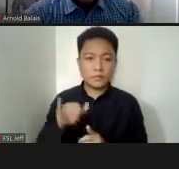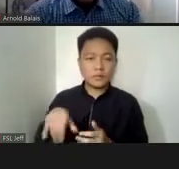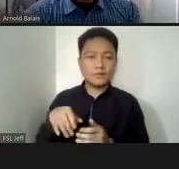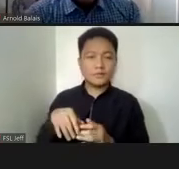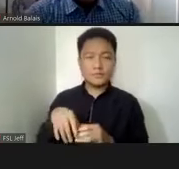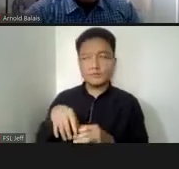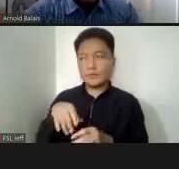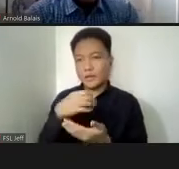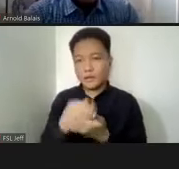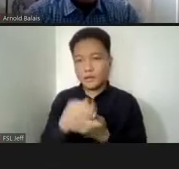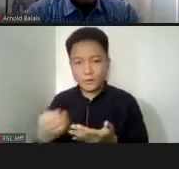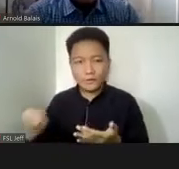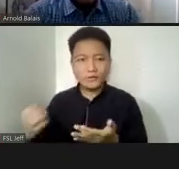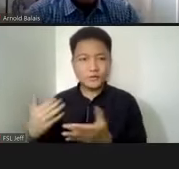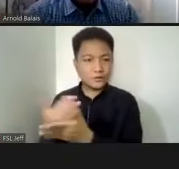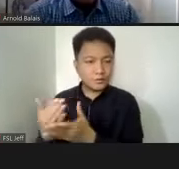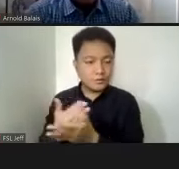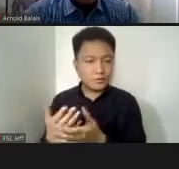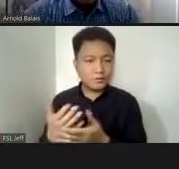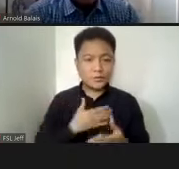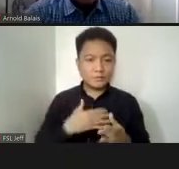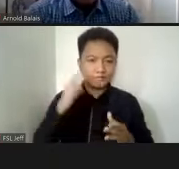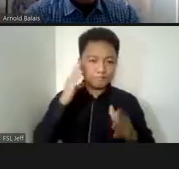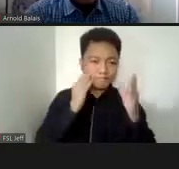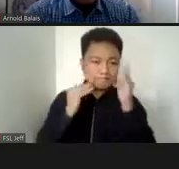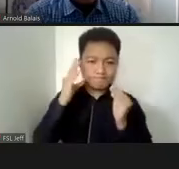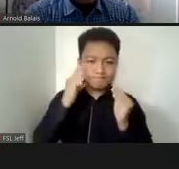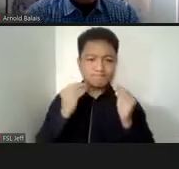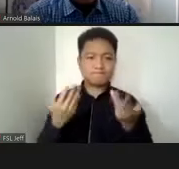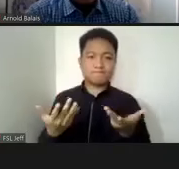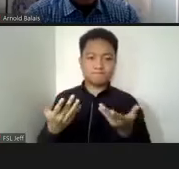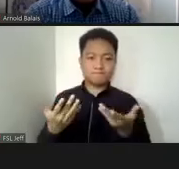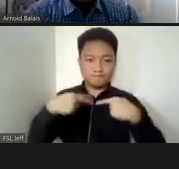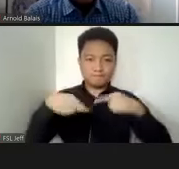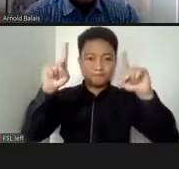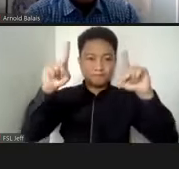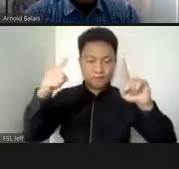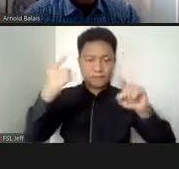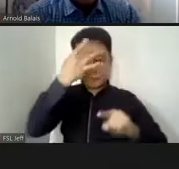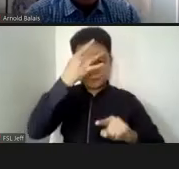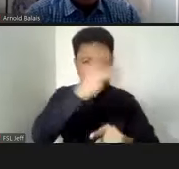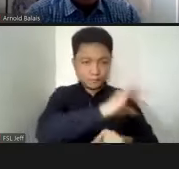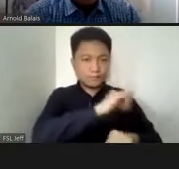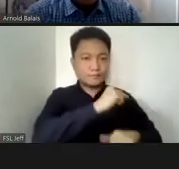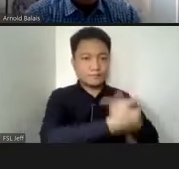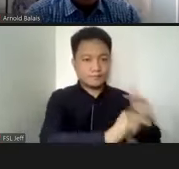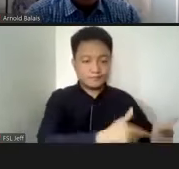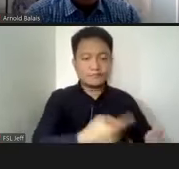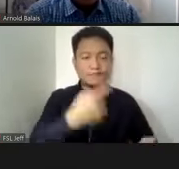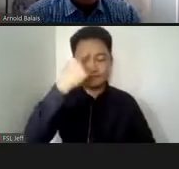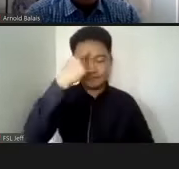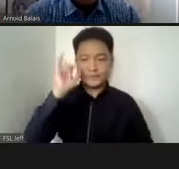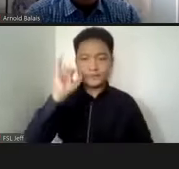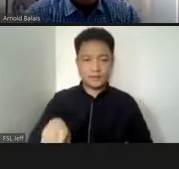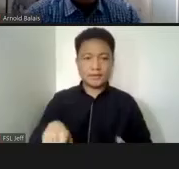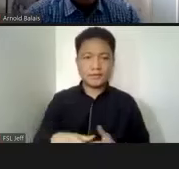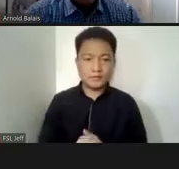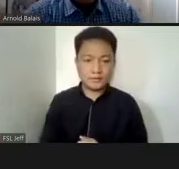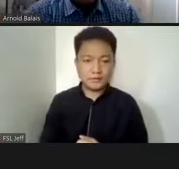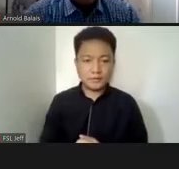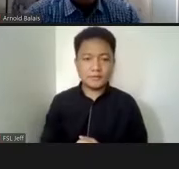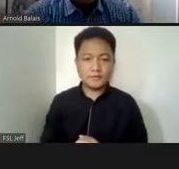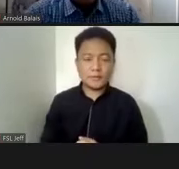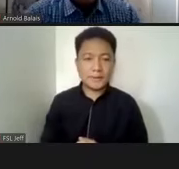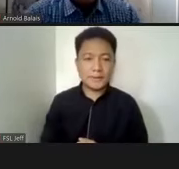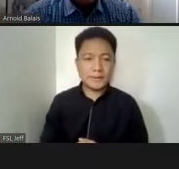that's the only way for us to really move forward meaningfully. Thank you, Jeffrey Taraya, Juan Miralco Foundation, all